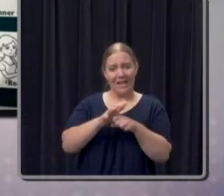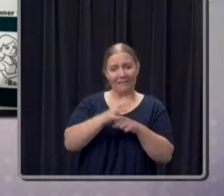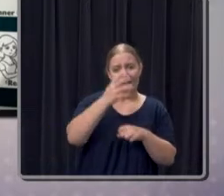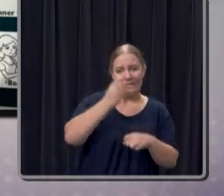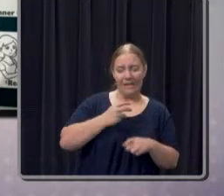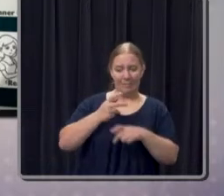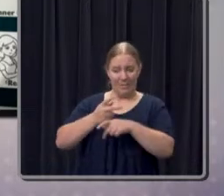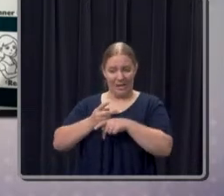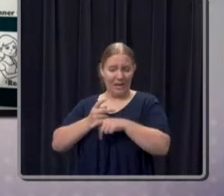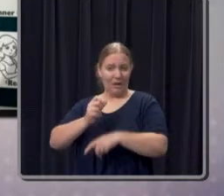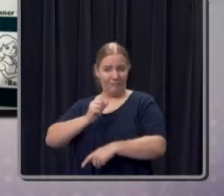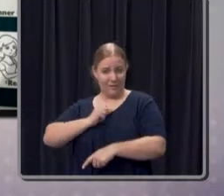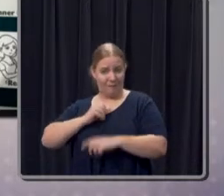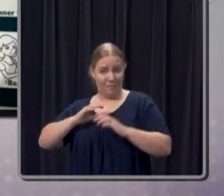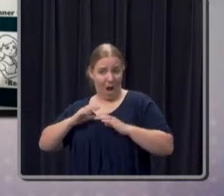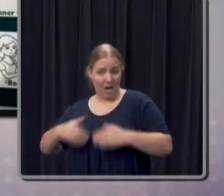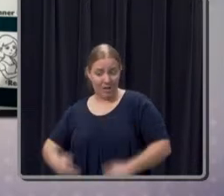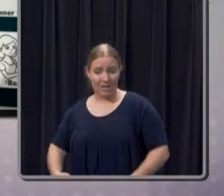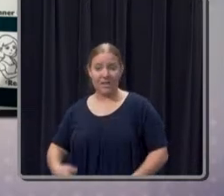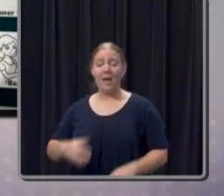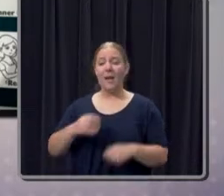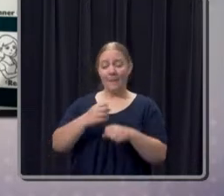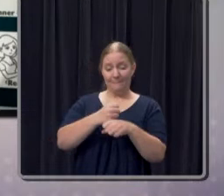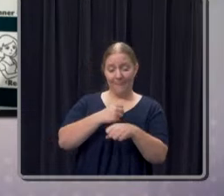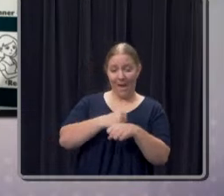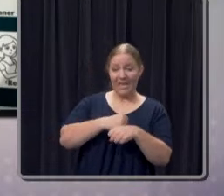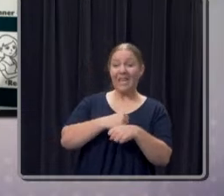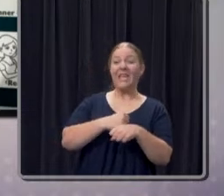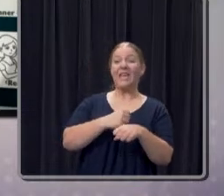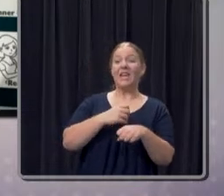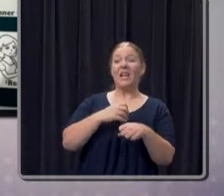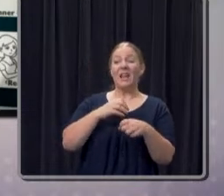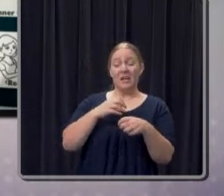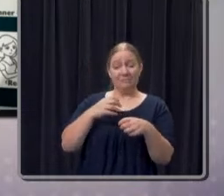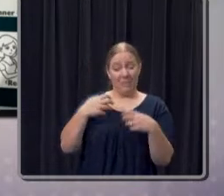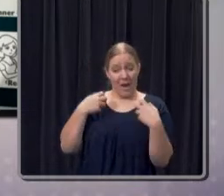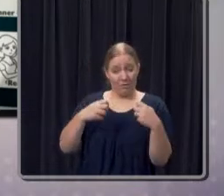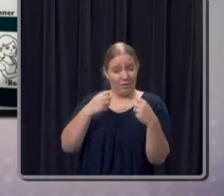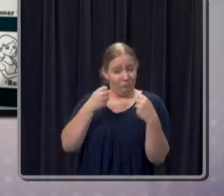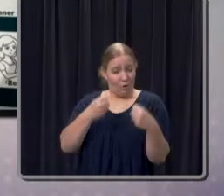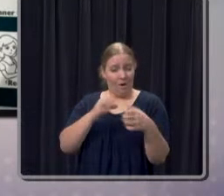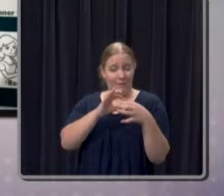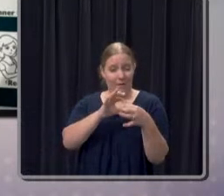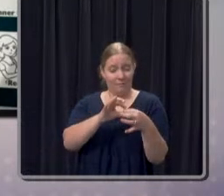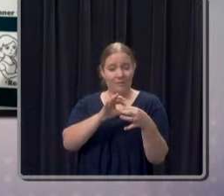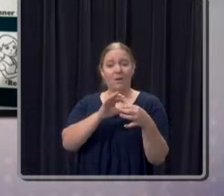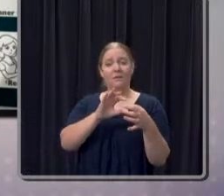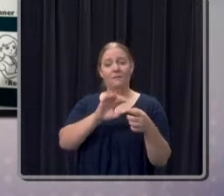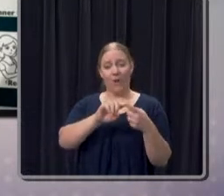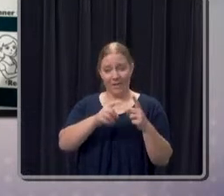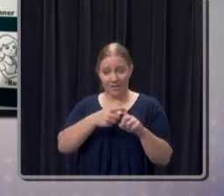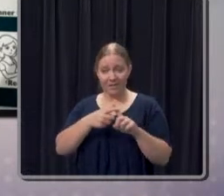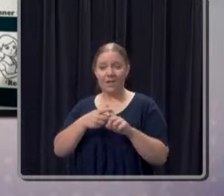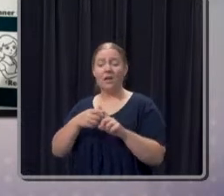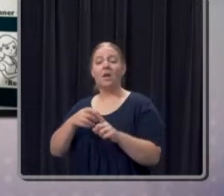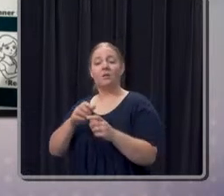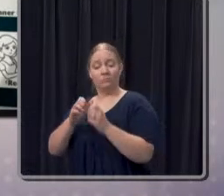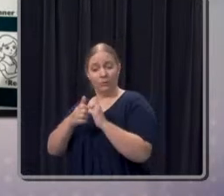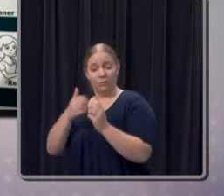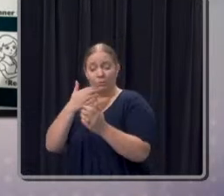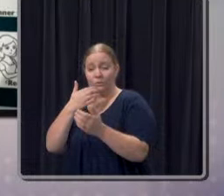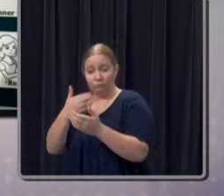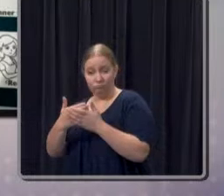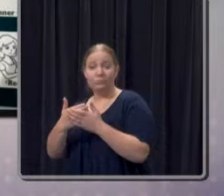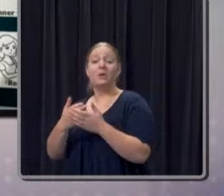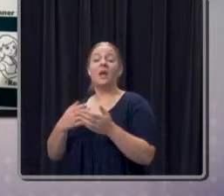taking care of our bodies, making and maintaining those healthy friendships, sportsmanship, how to solve problems.